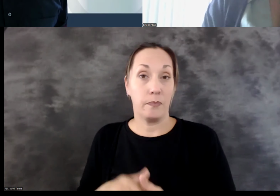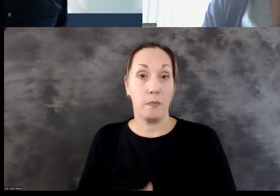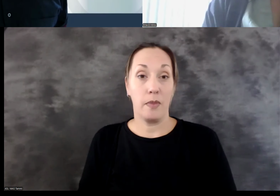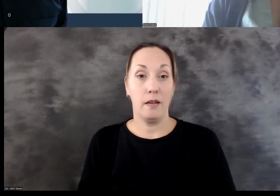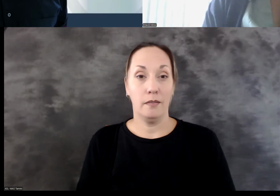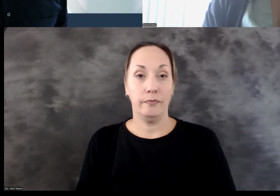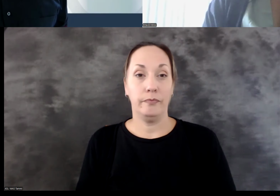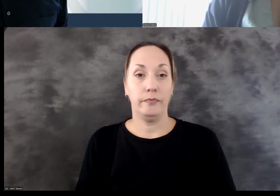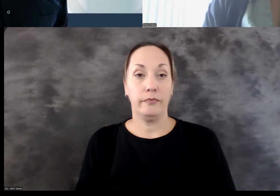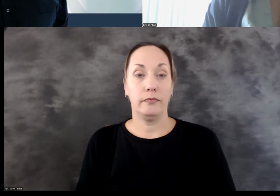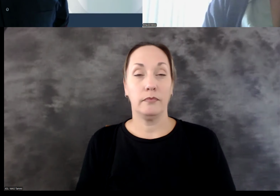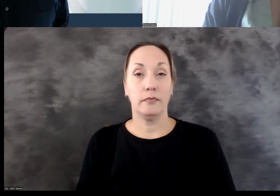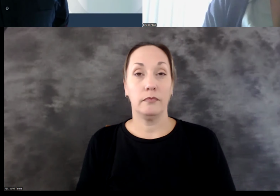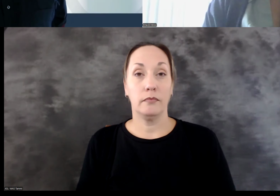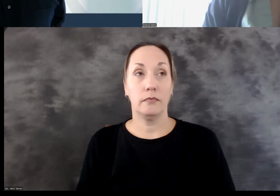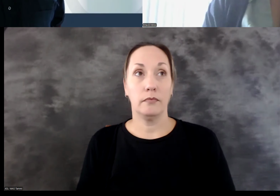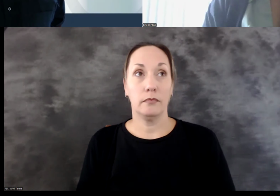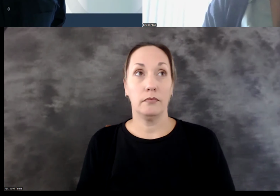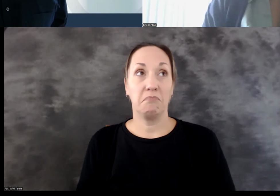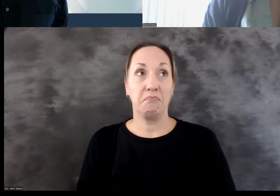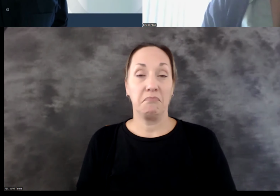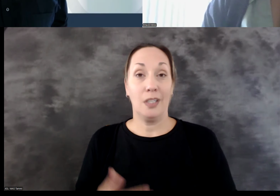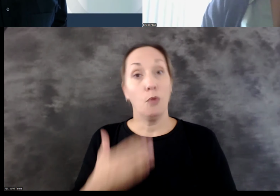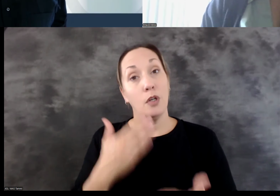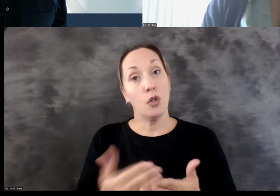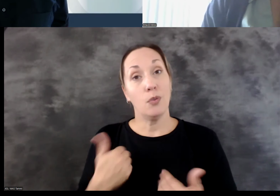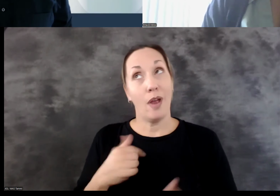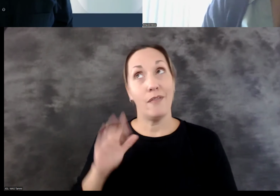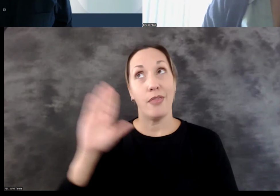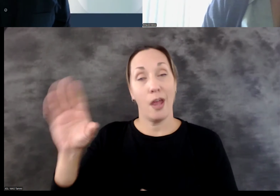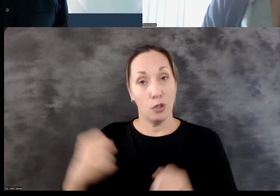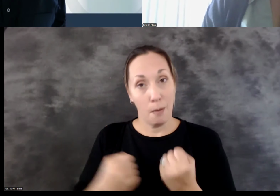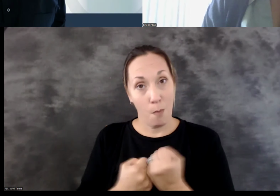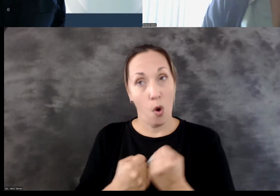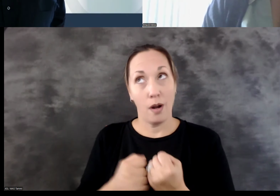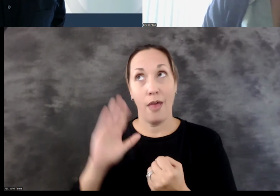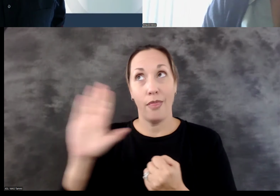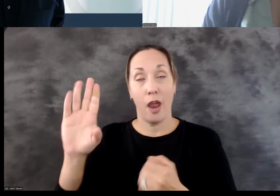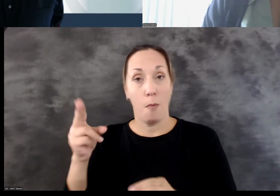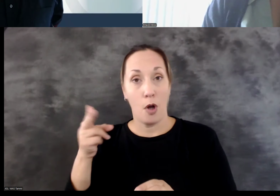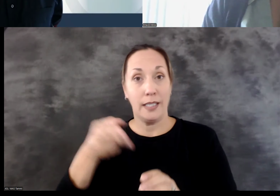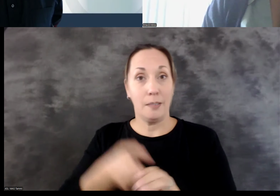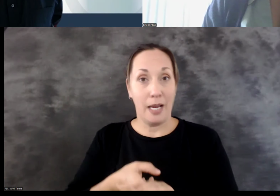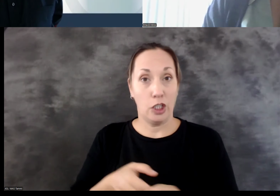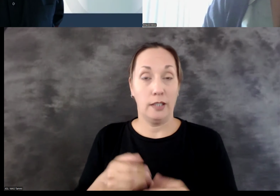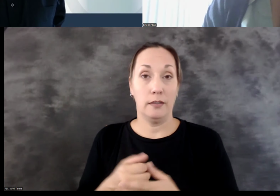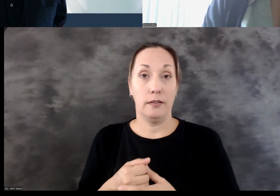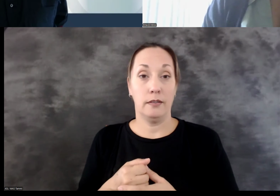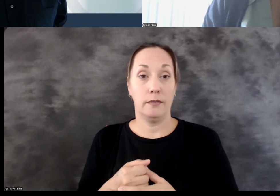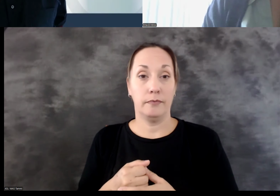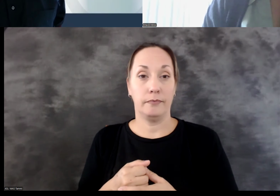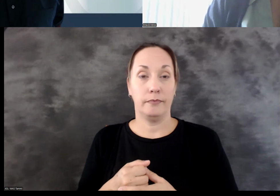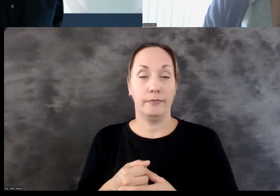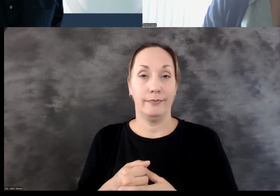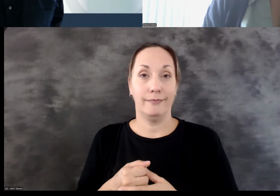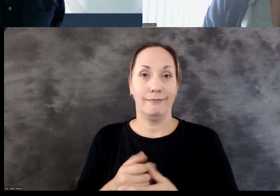it would be good to have their support, their interest, their participation, and the polite